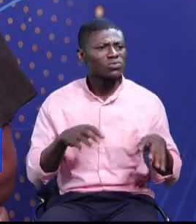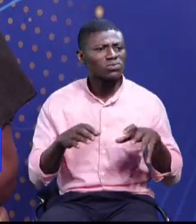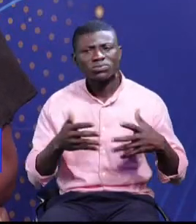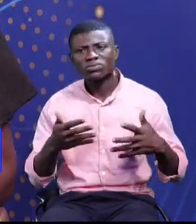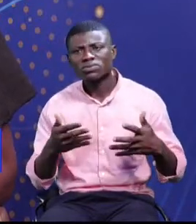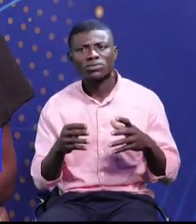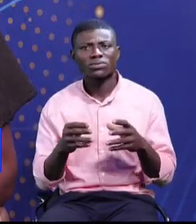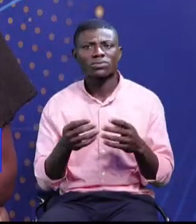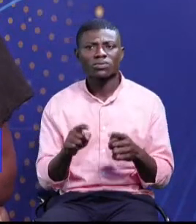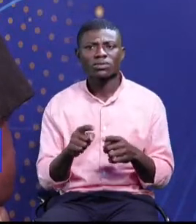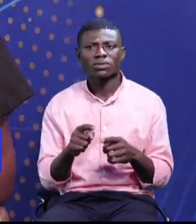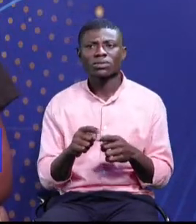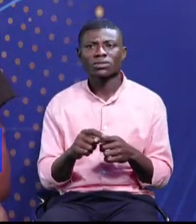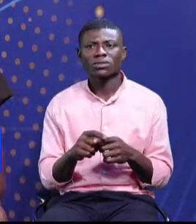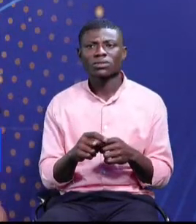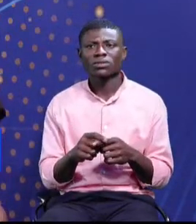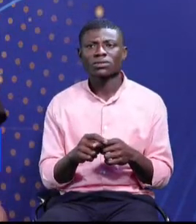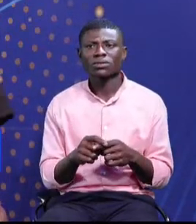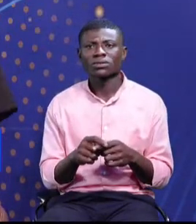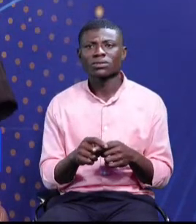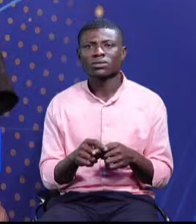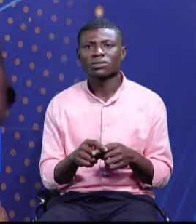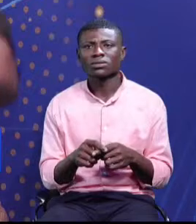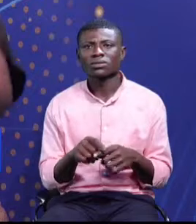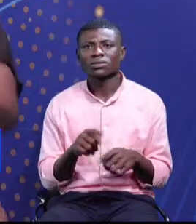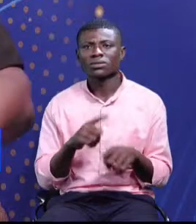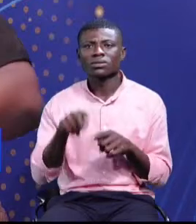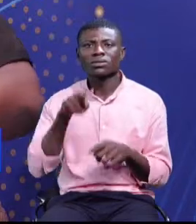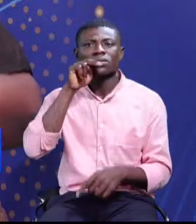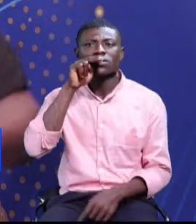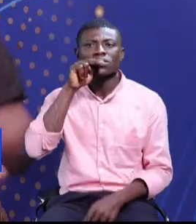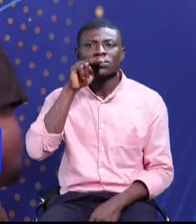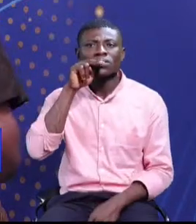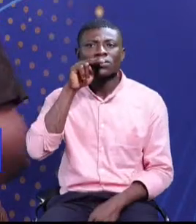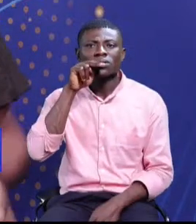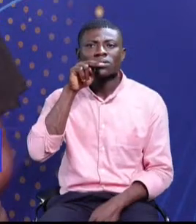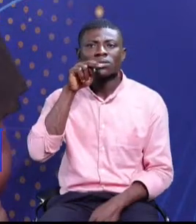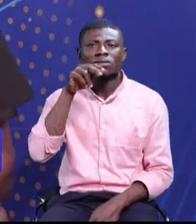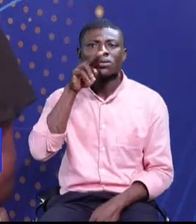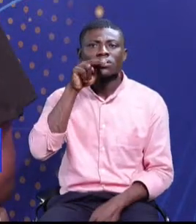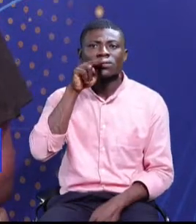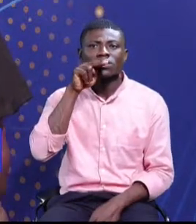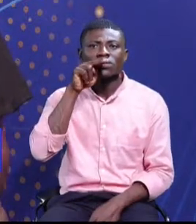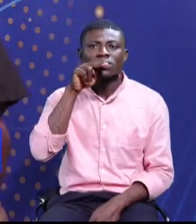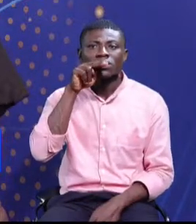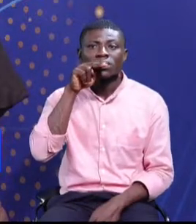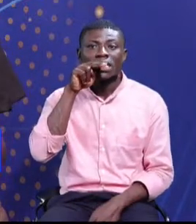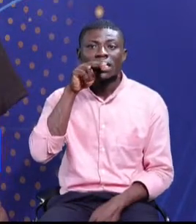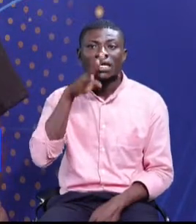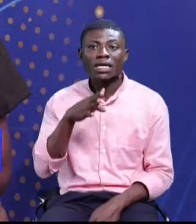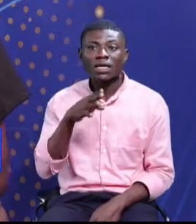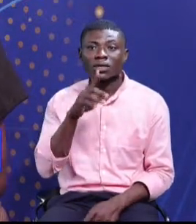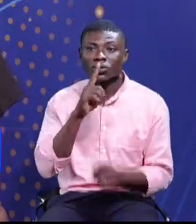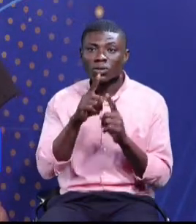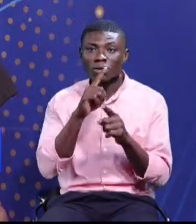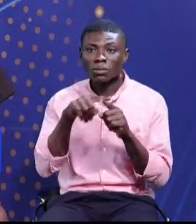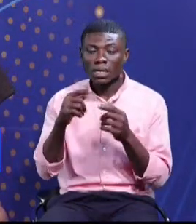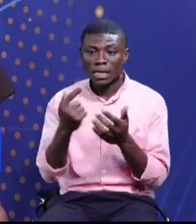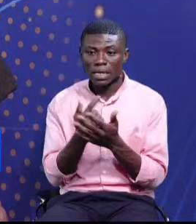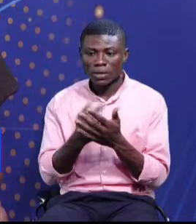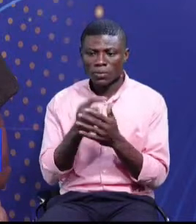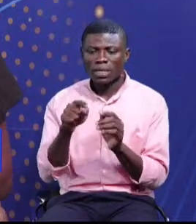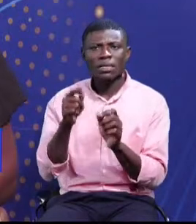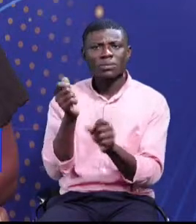well when it. Than Nigerians? Nigerians, they talk how they talk, and it's not even an issue. But Ghanaians, we can be very